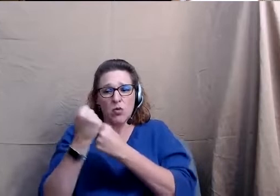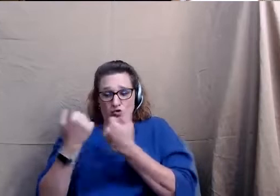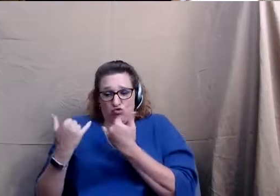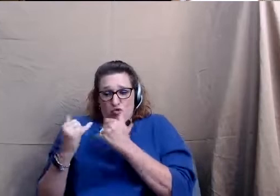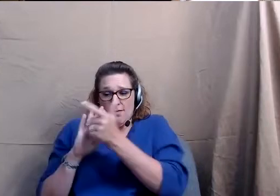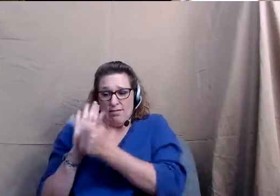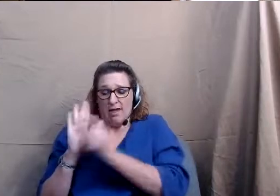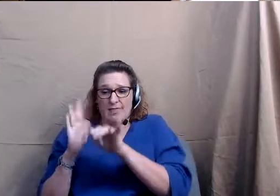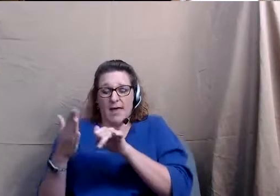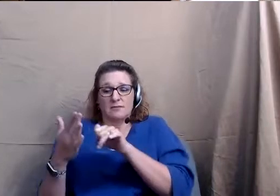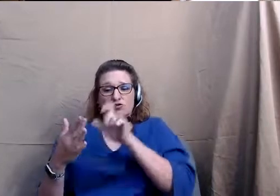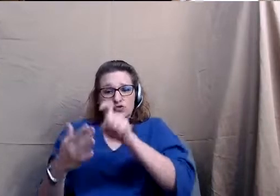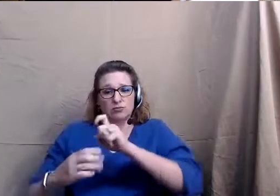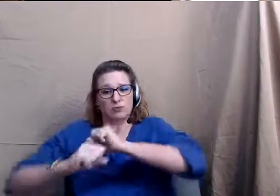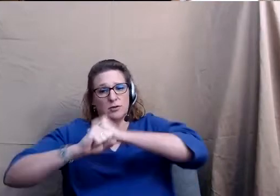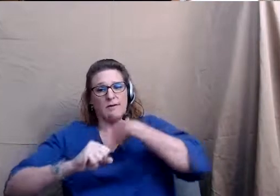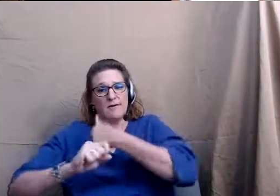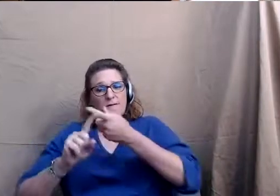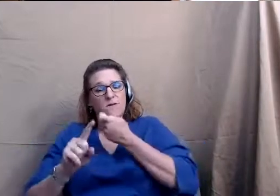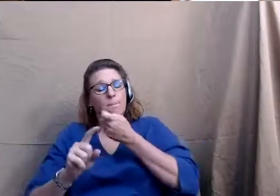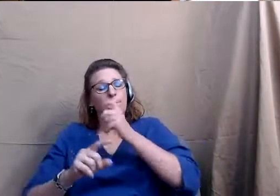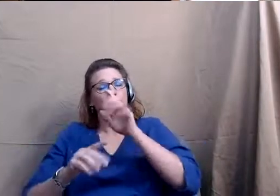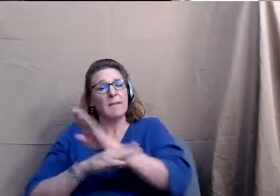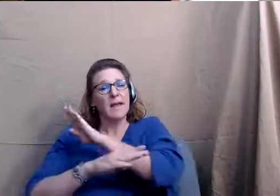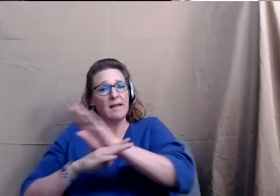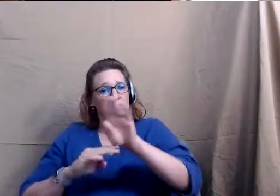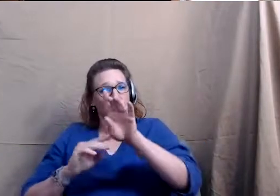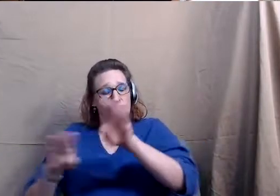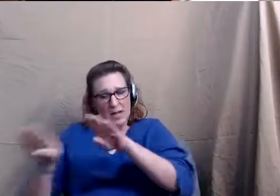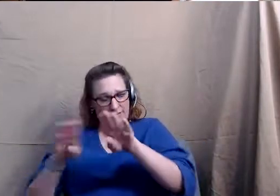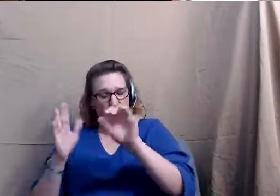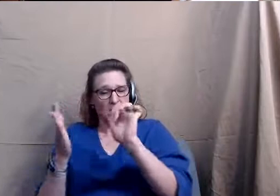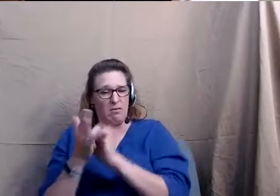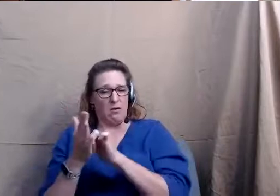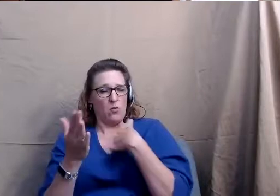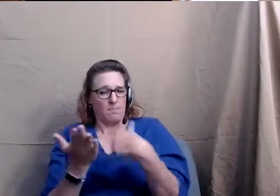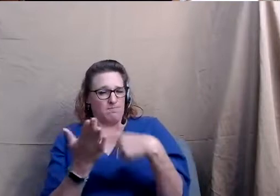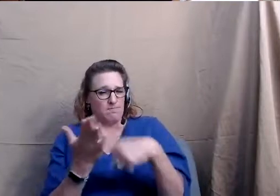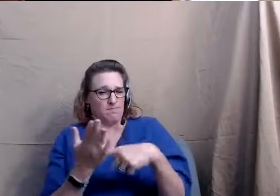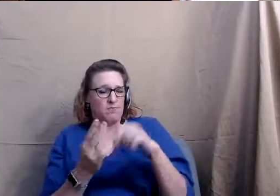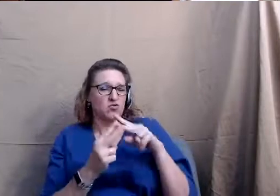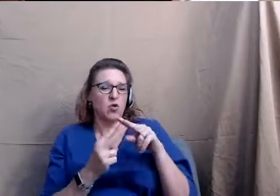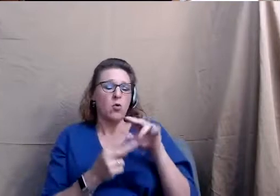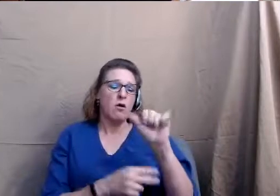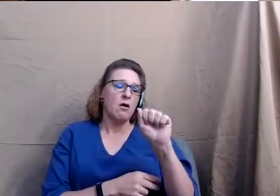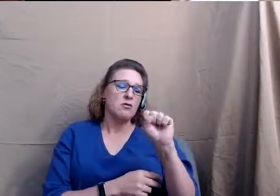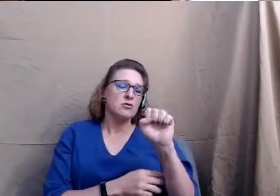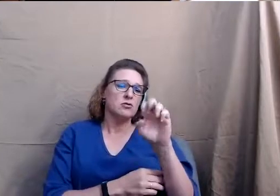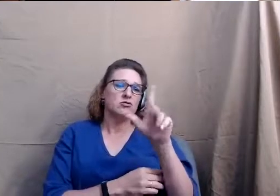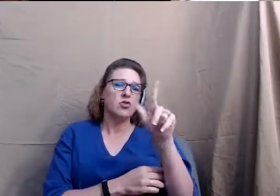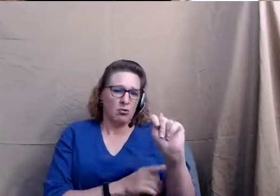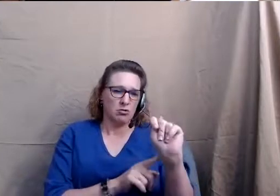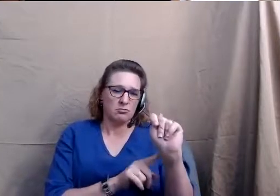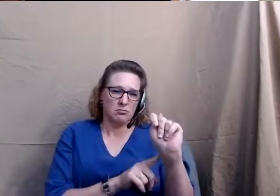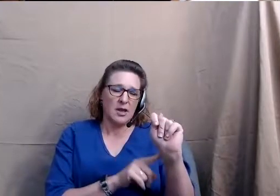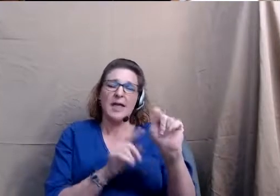kinds of behavior that we talk about when we're talking about intimate partner violence. So the law of assault, for example, which has been with us since